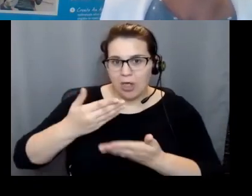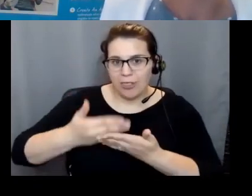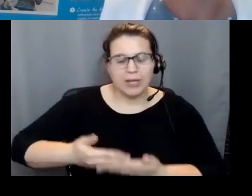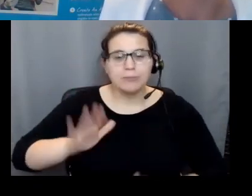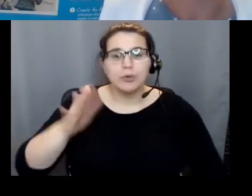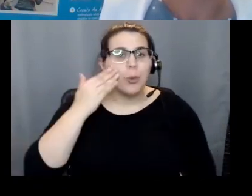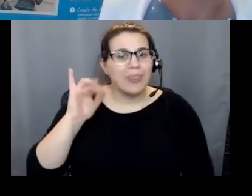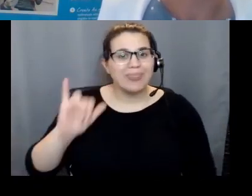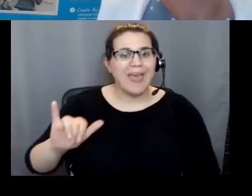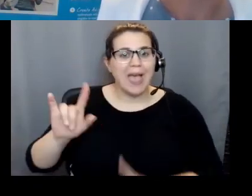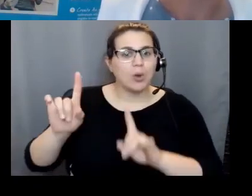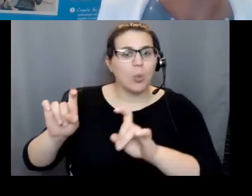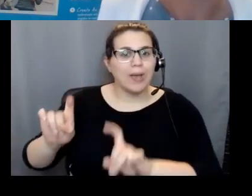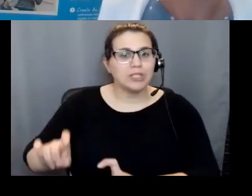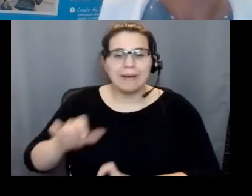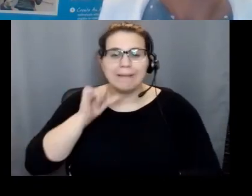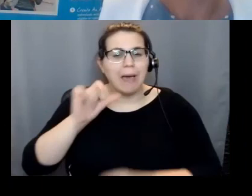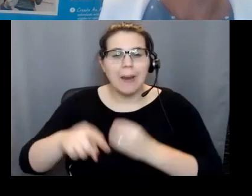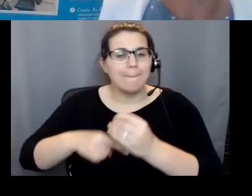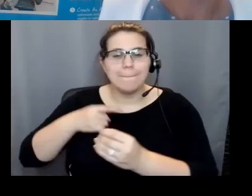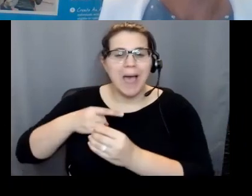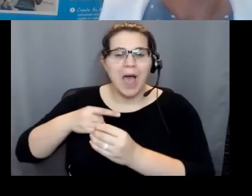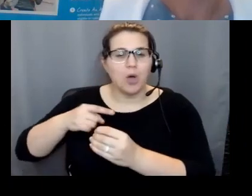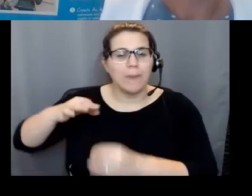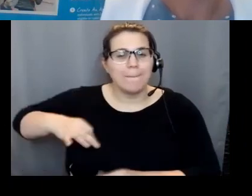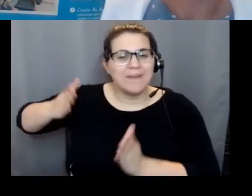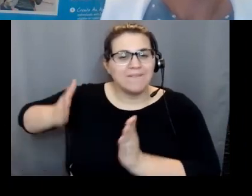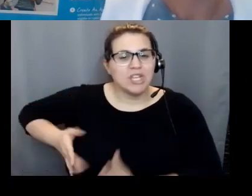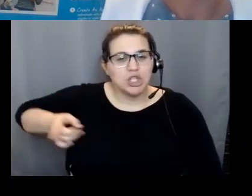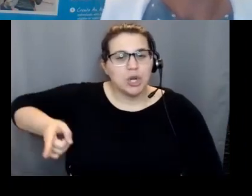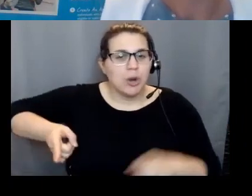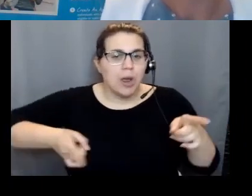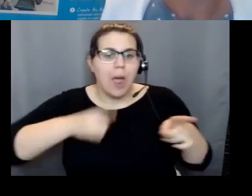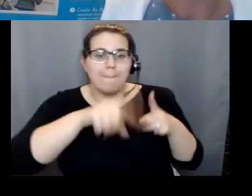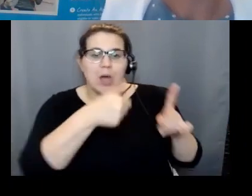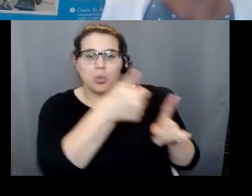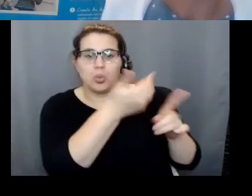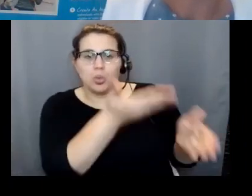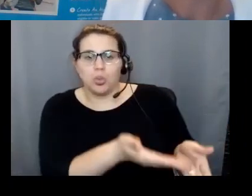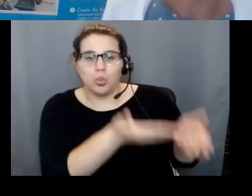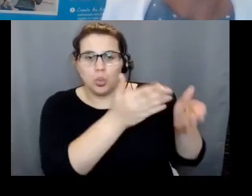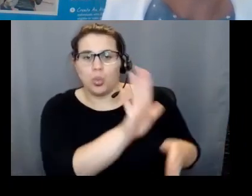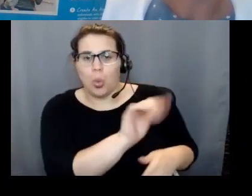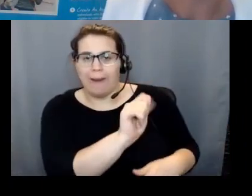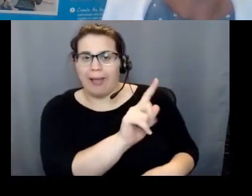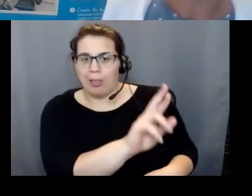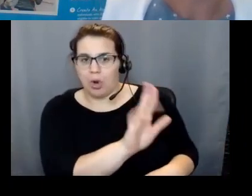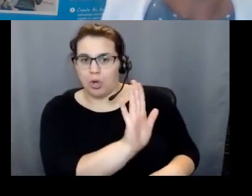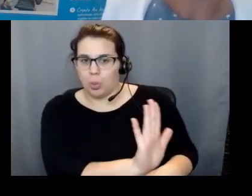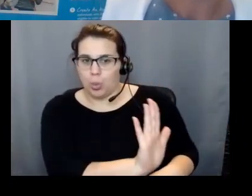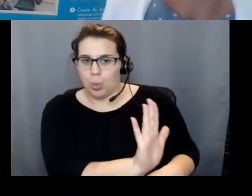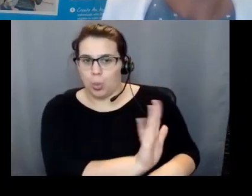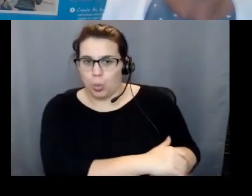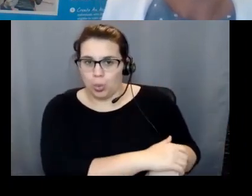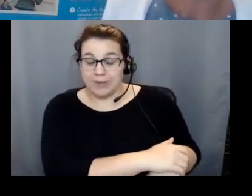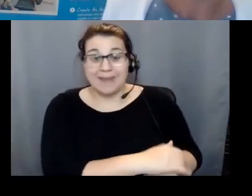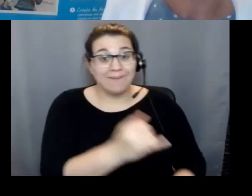is about the authorized legal representative. It's not about the beneficiary. So if you